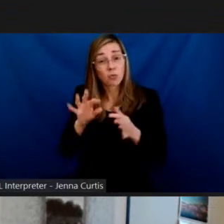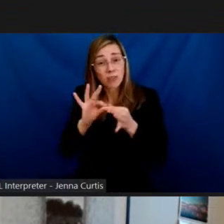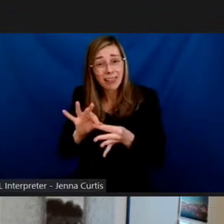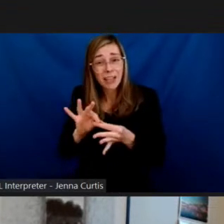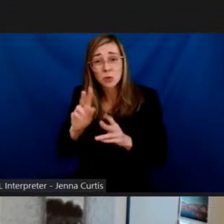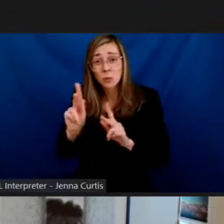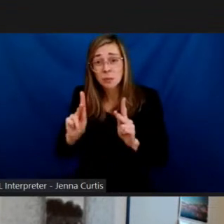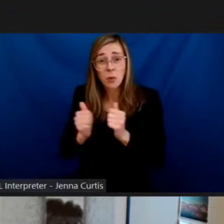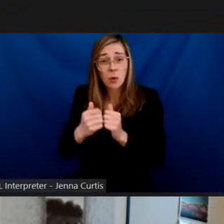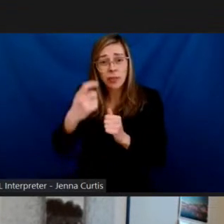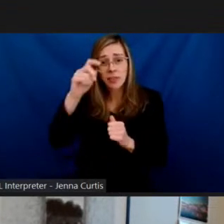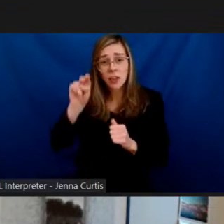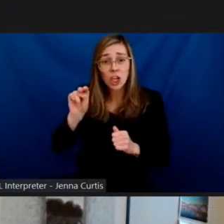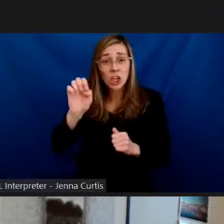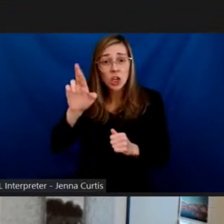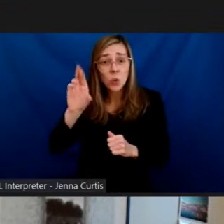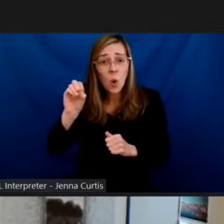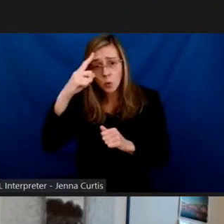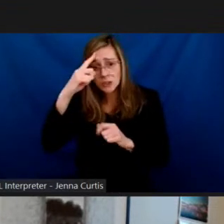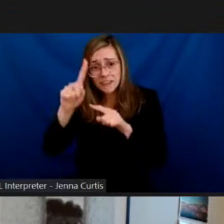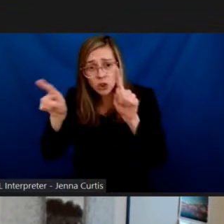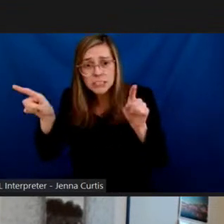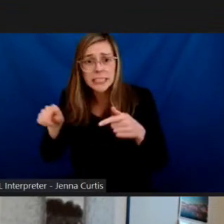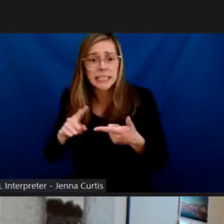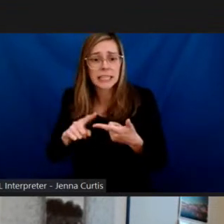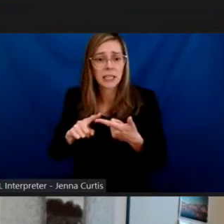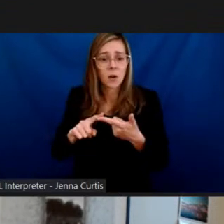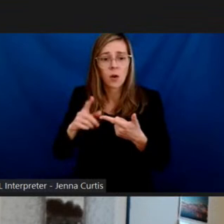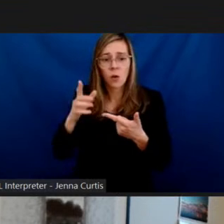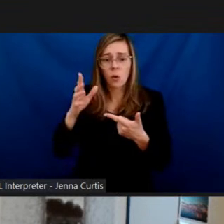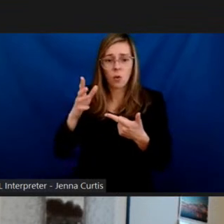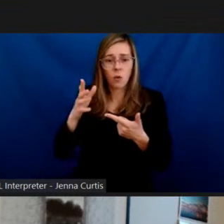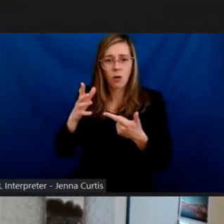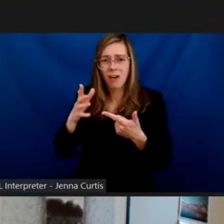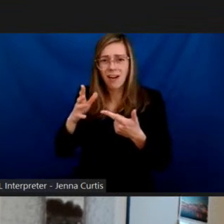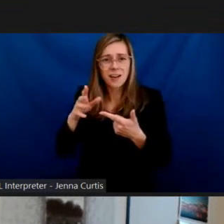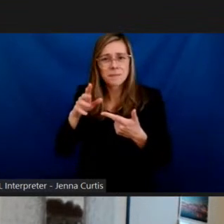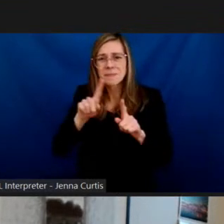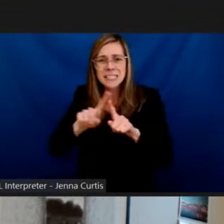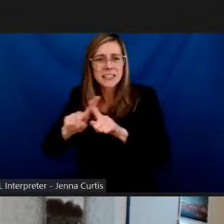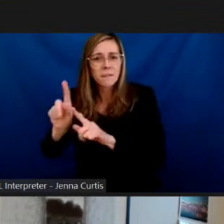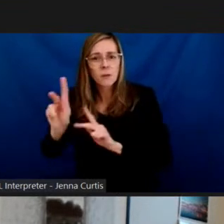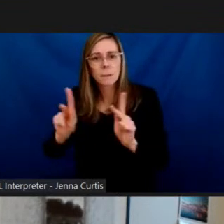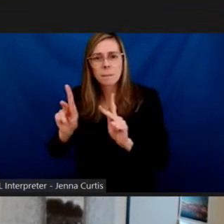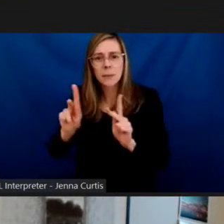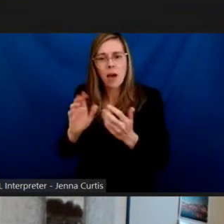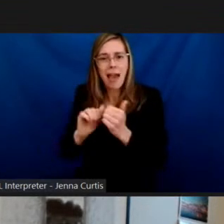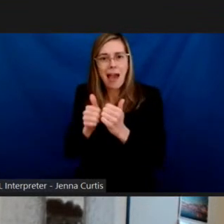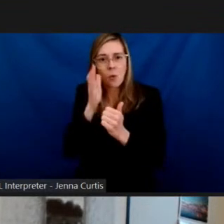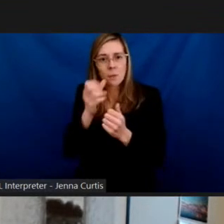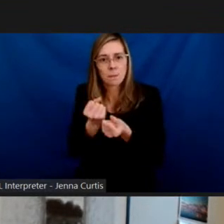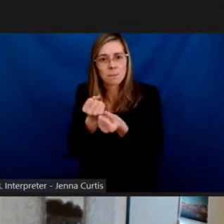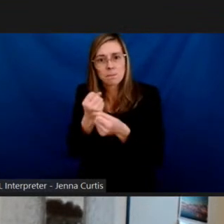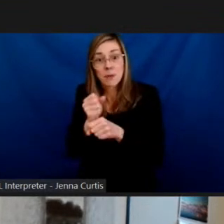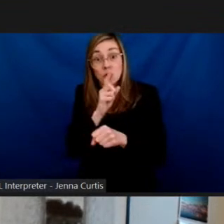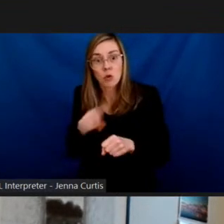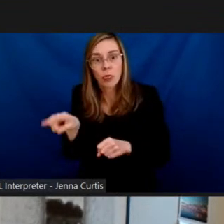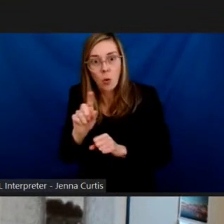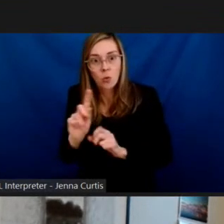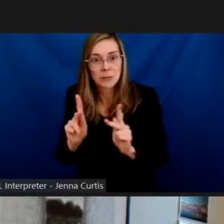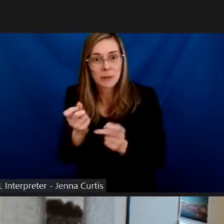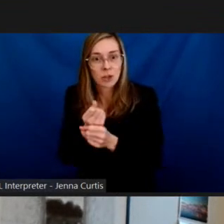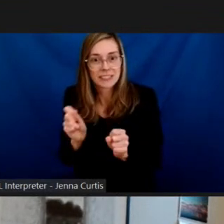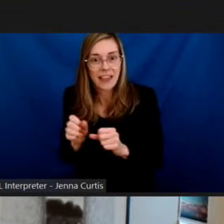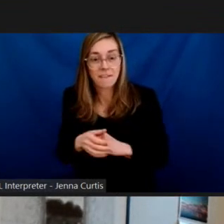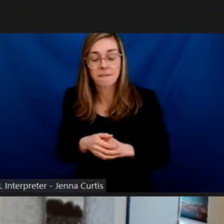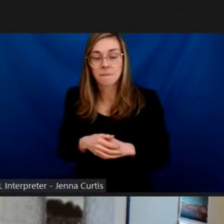camp are being supported and safe? Glenna, let me take a stab at that first before I turn it over to the Urban Alchemy